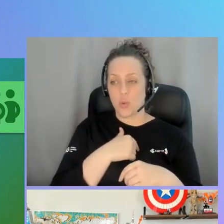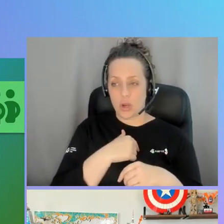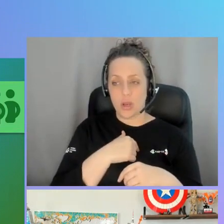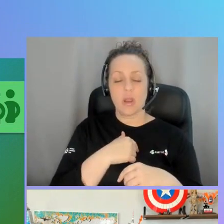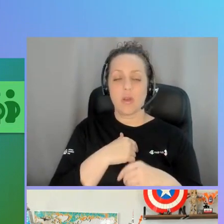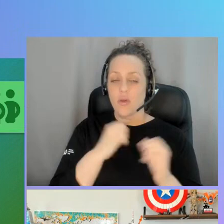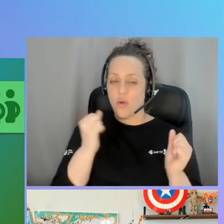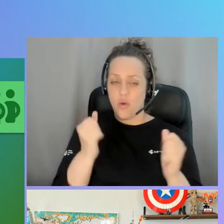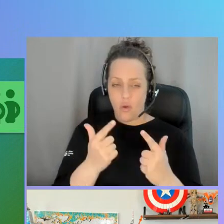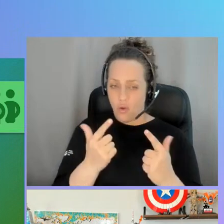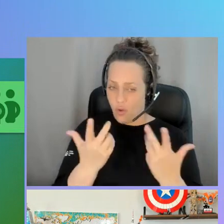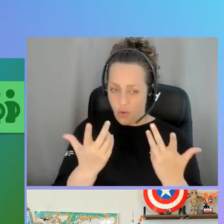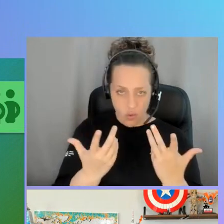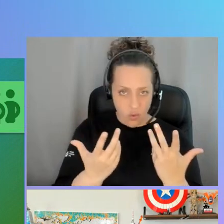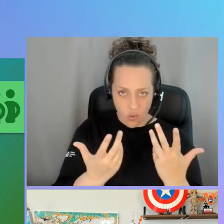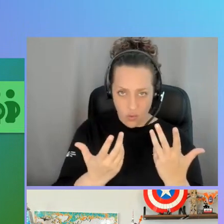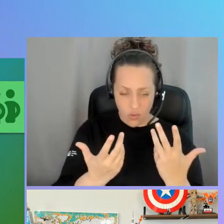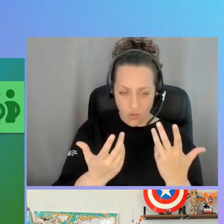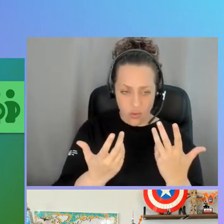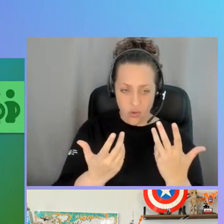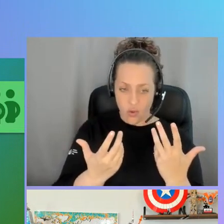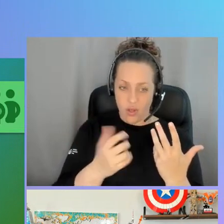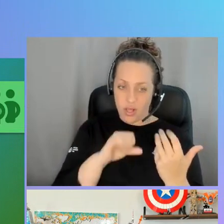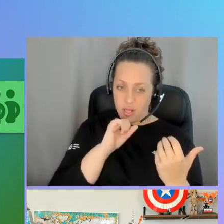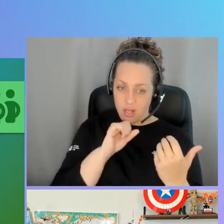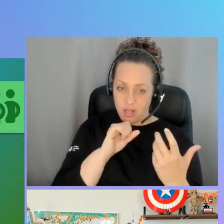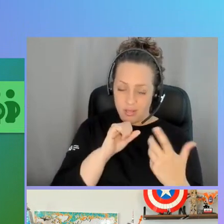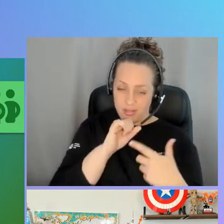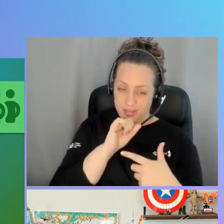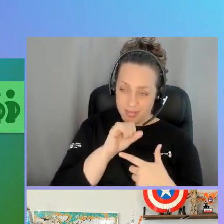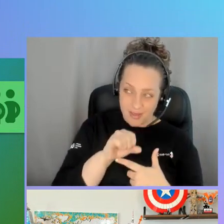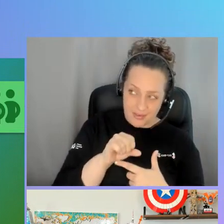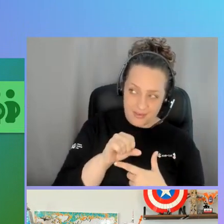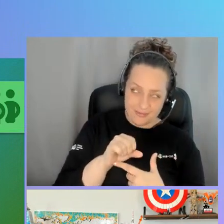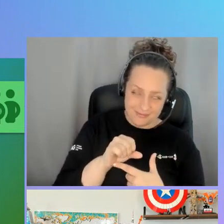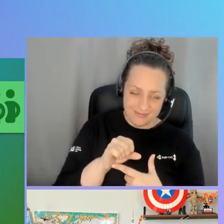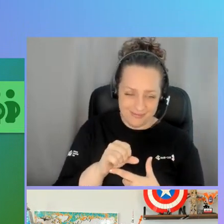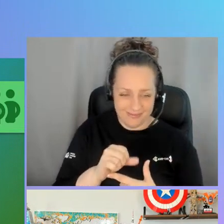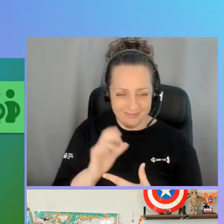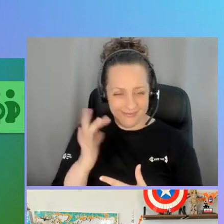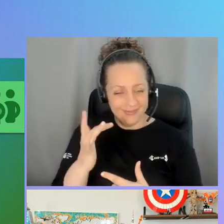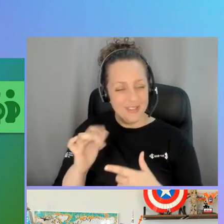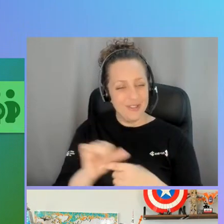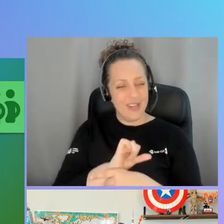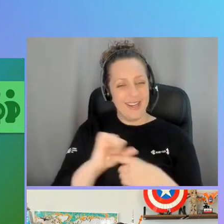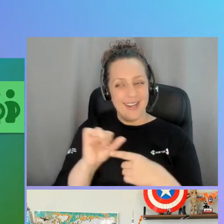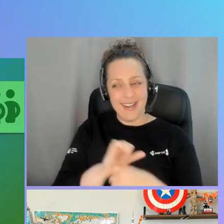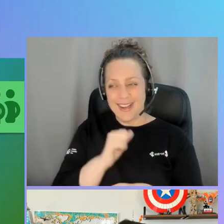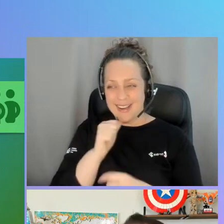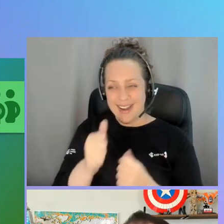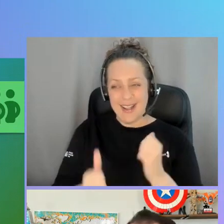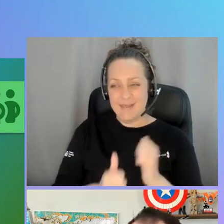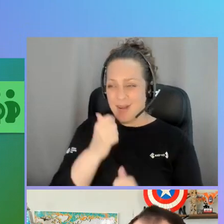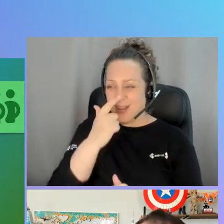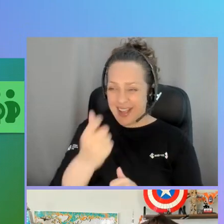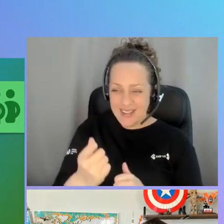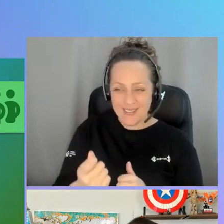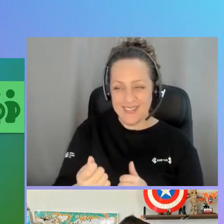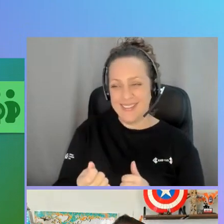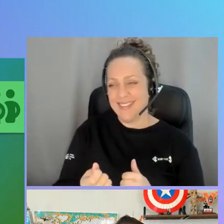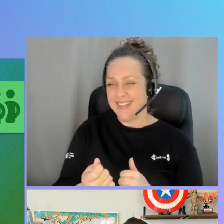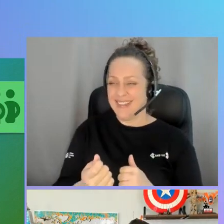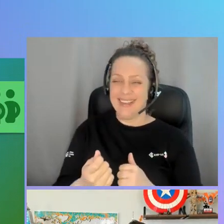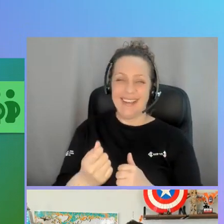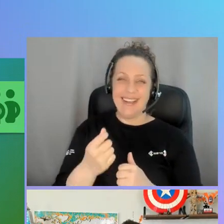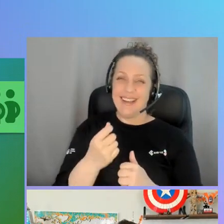we all kind of love training. Sometimes those training courses aren't the most interesting or engaging, right? I